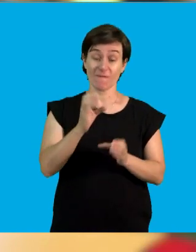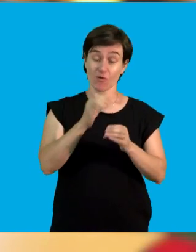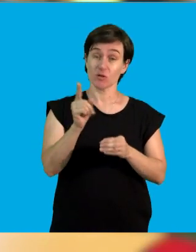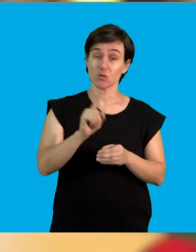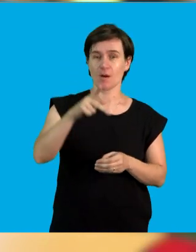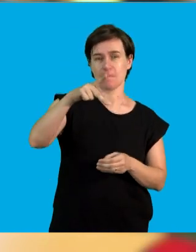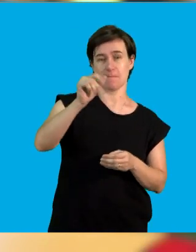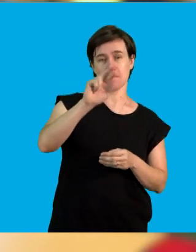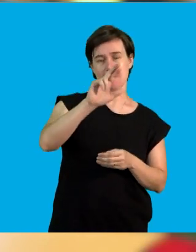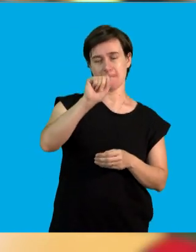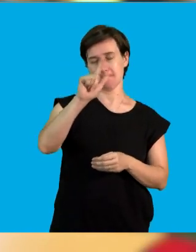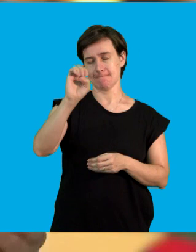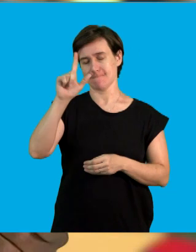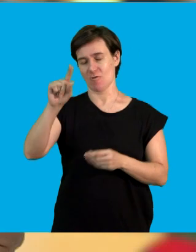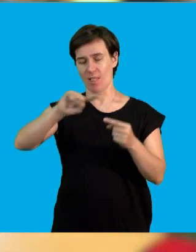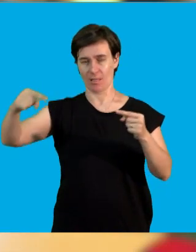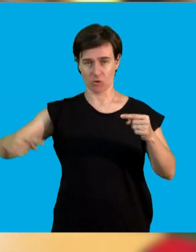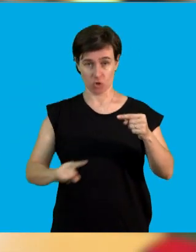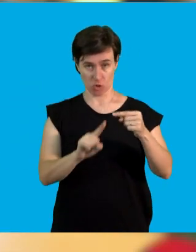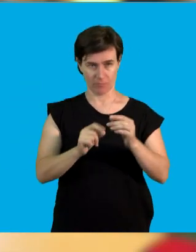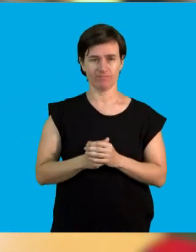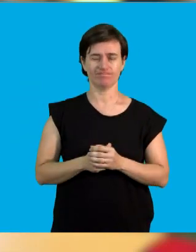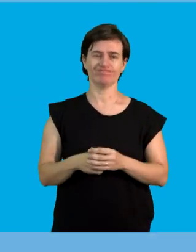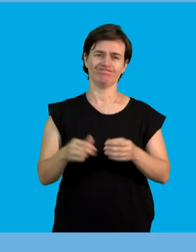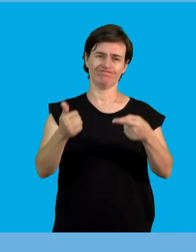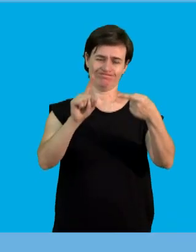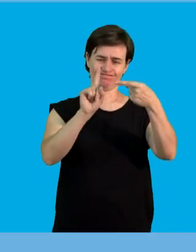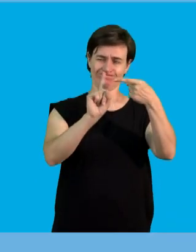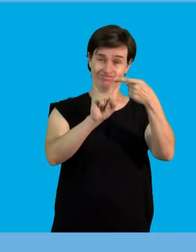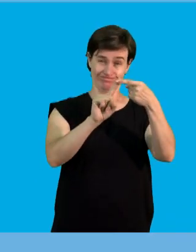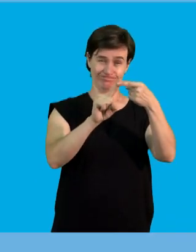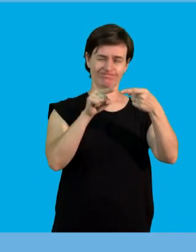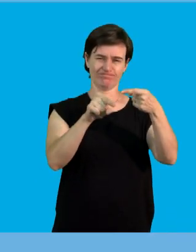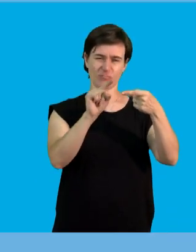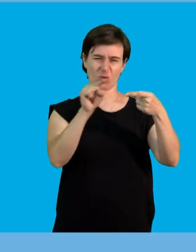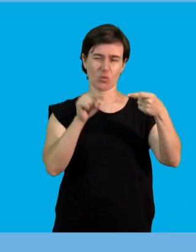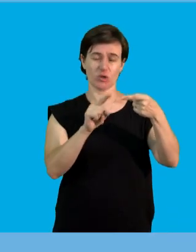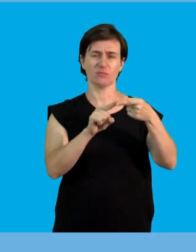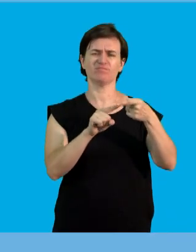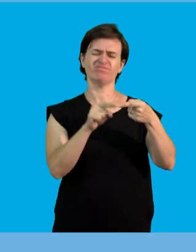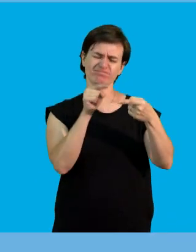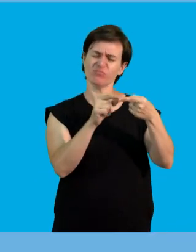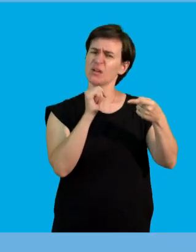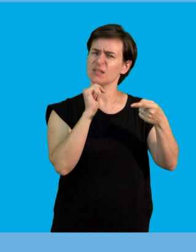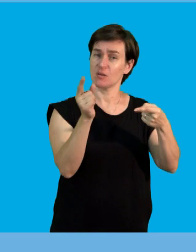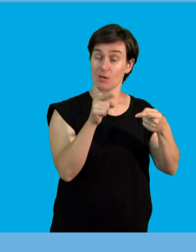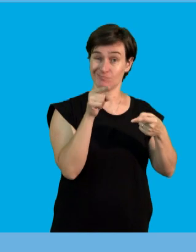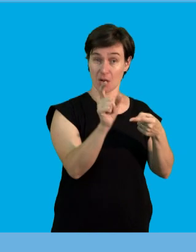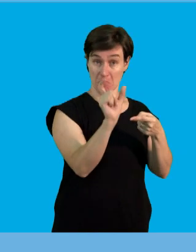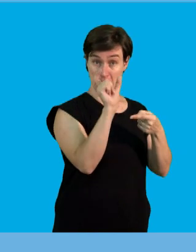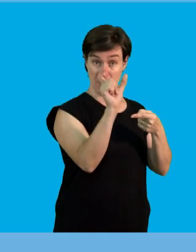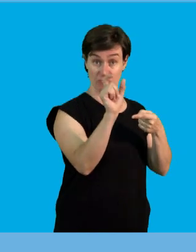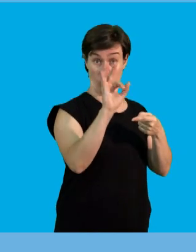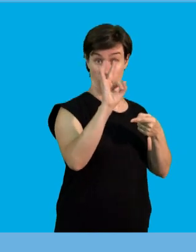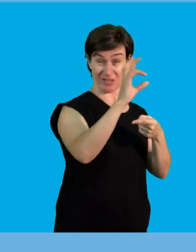on a parallel circuit. So to begin with our first practice question that is based on a parallel circuit, we are told that